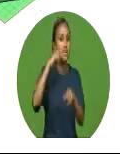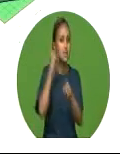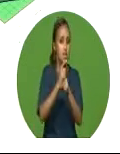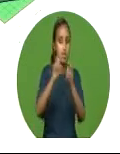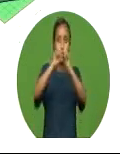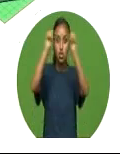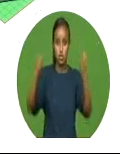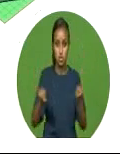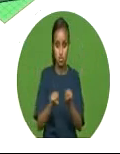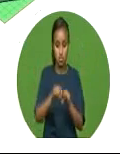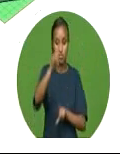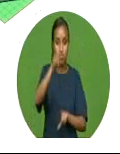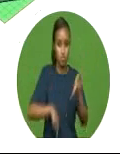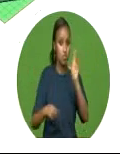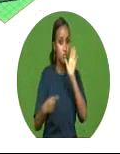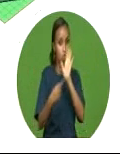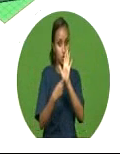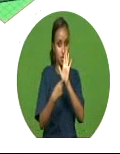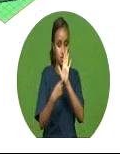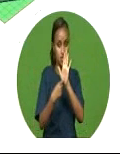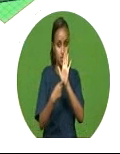and point view of a line.